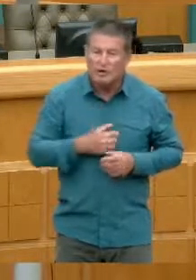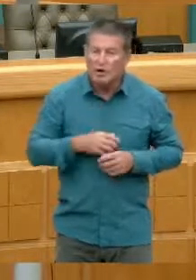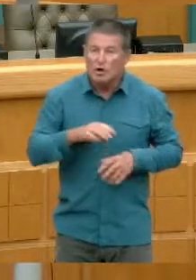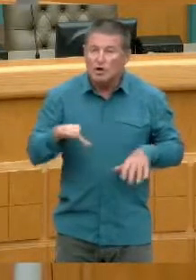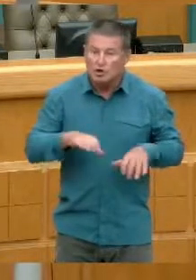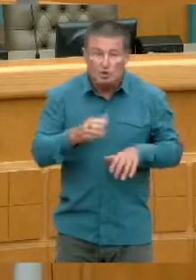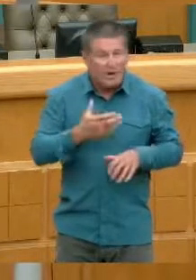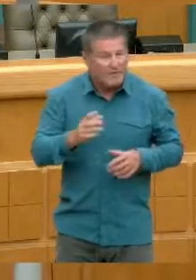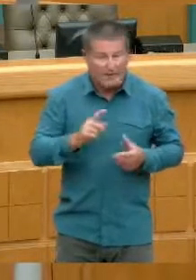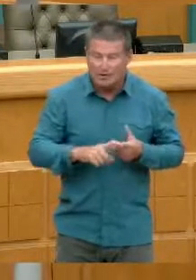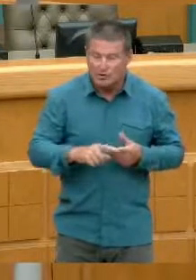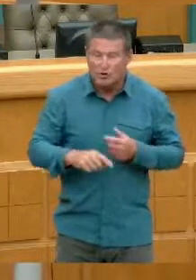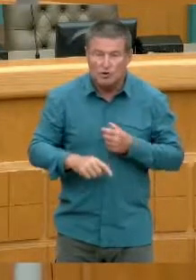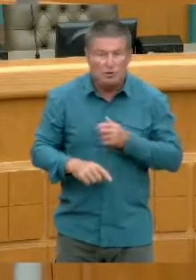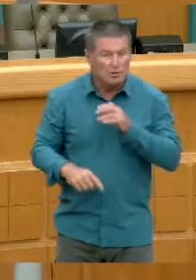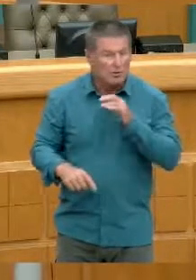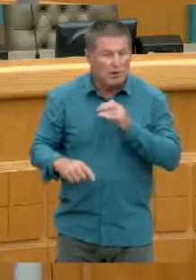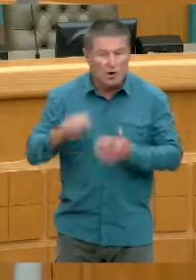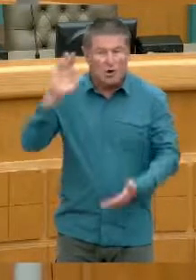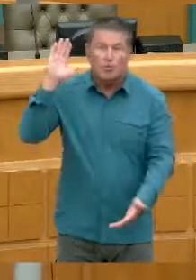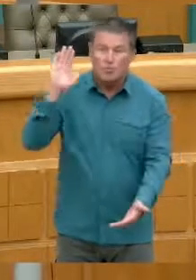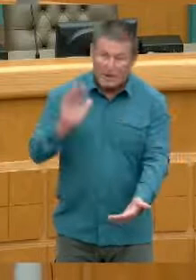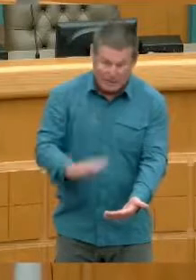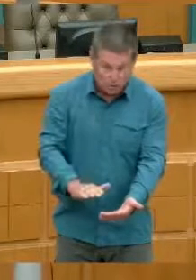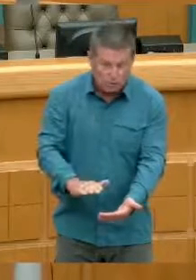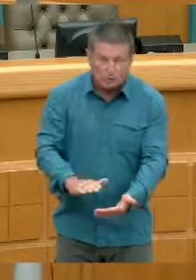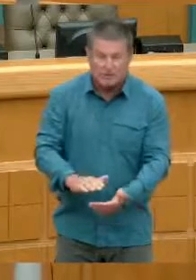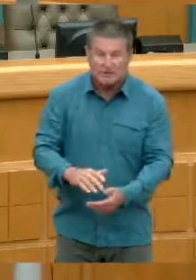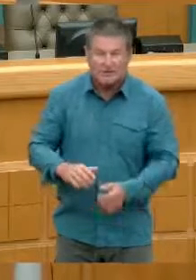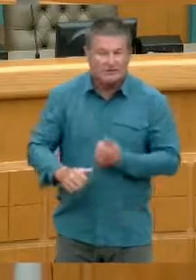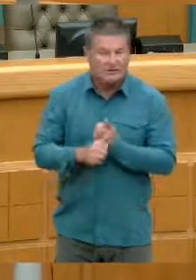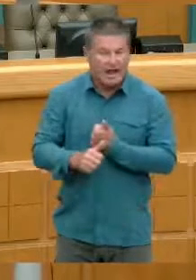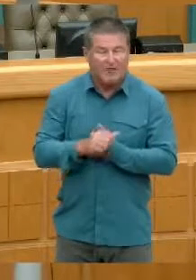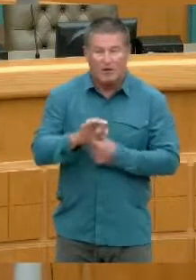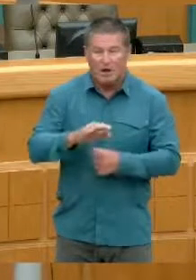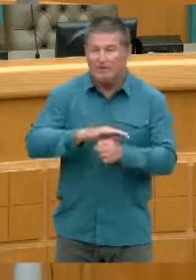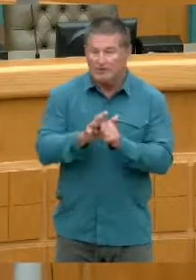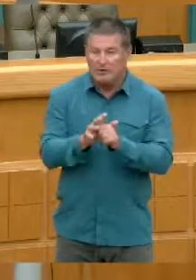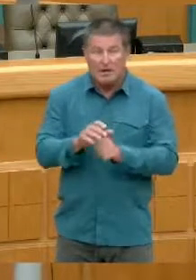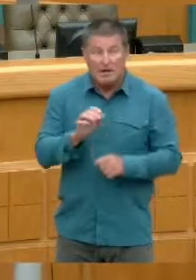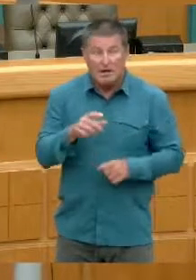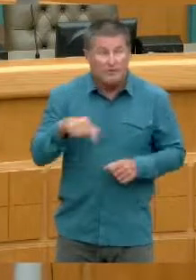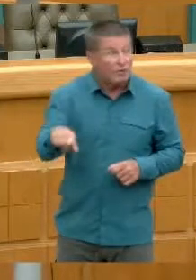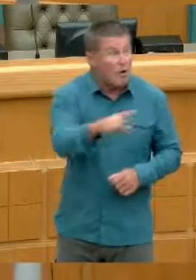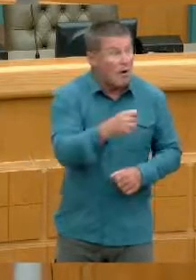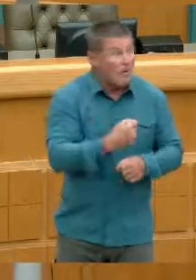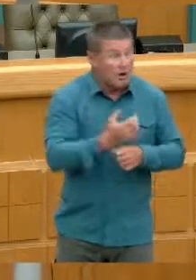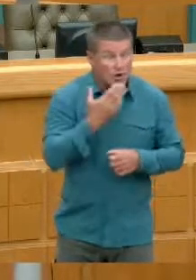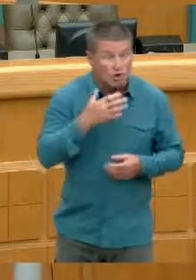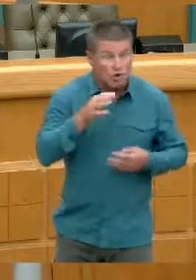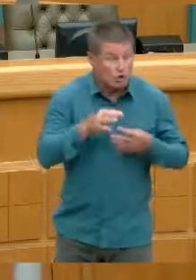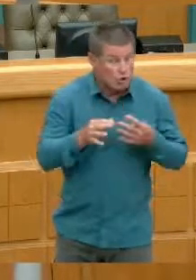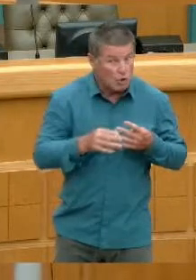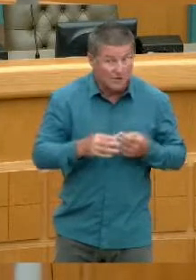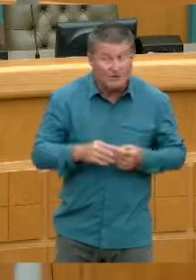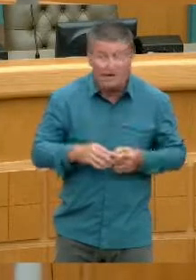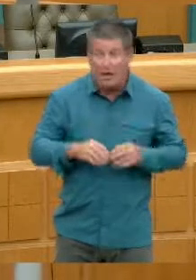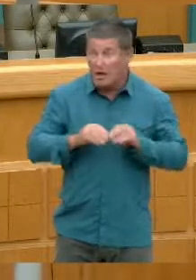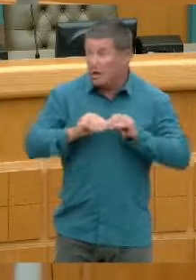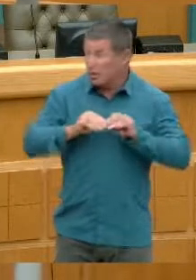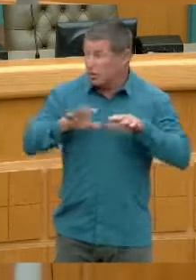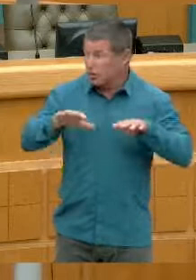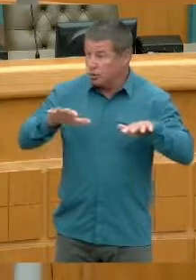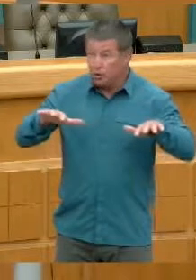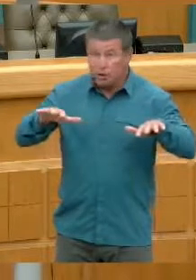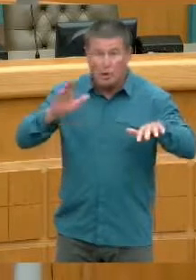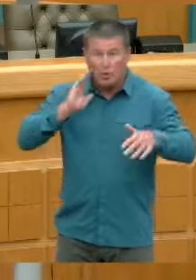reduce the negative effects of COVID-19. Making good choices in our behaviors will help reduce the spread of the virus.